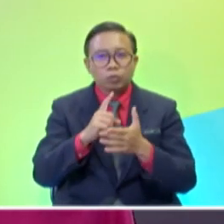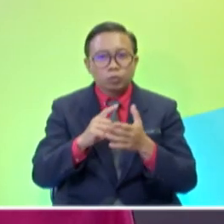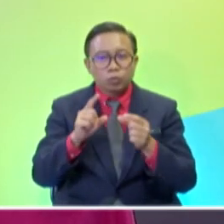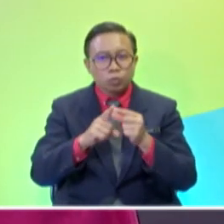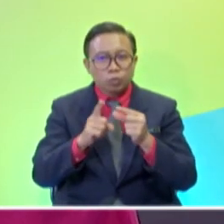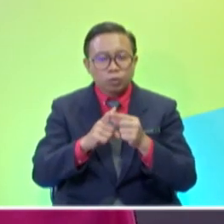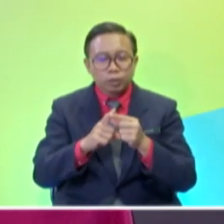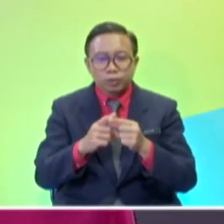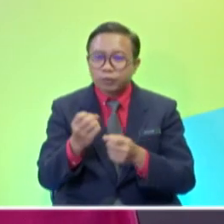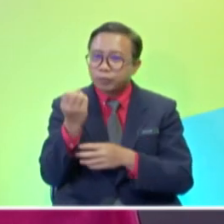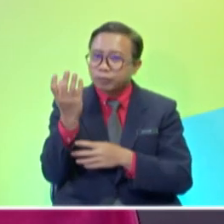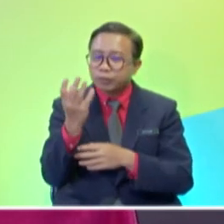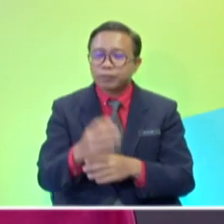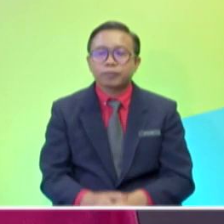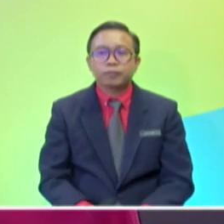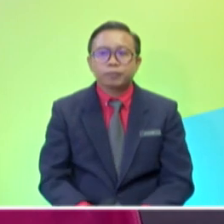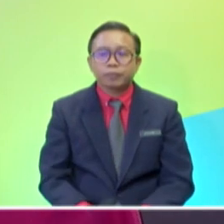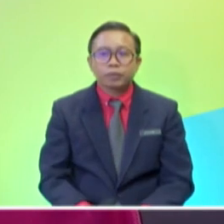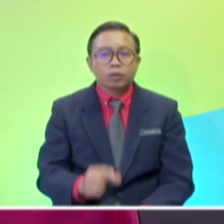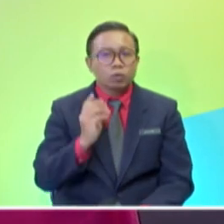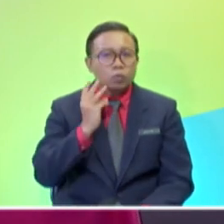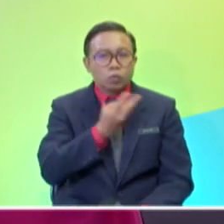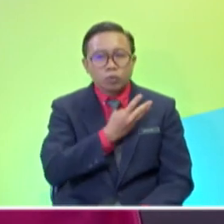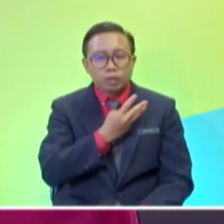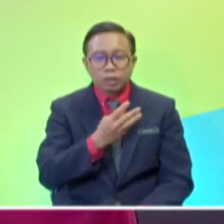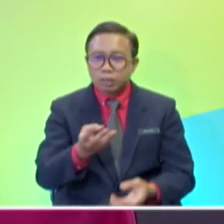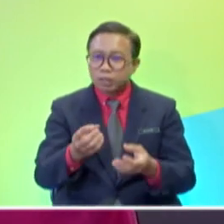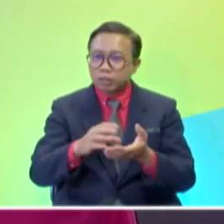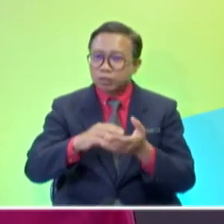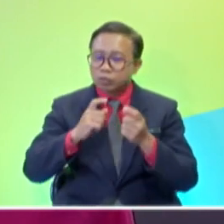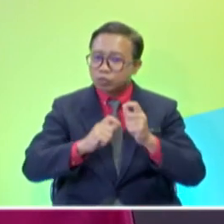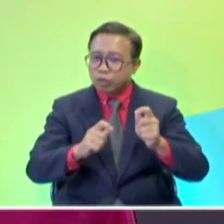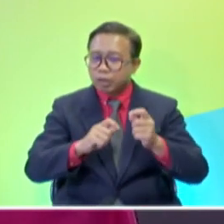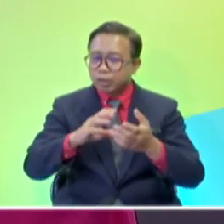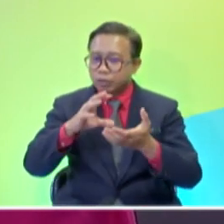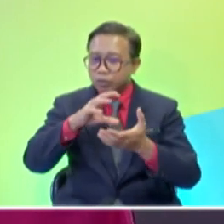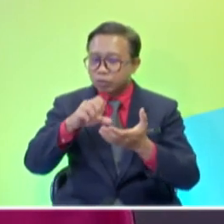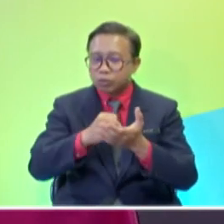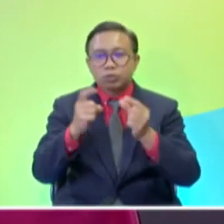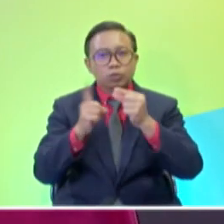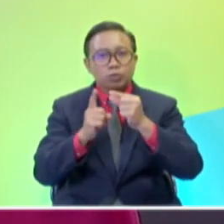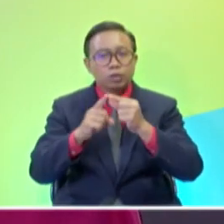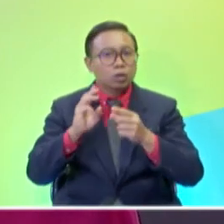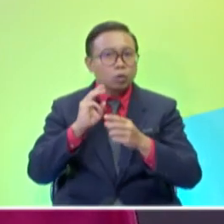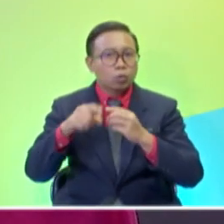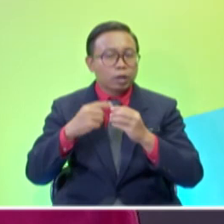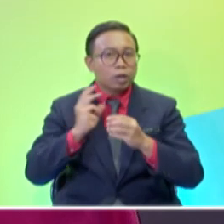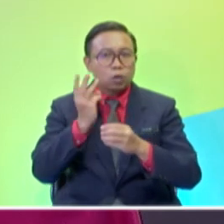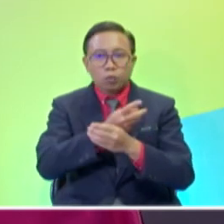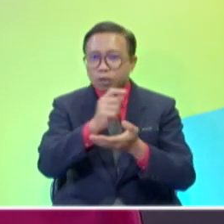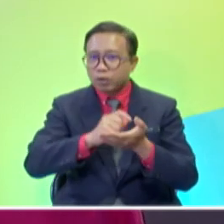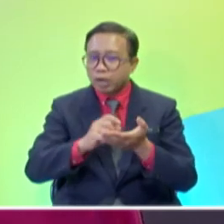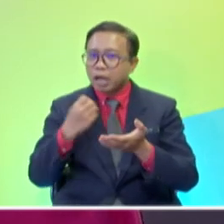phrase a bit, because we want to try and get those words in when we write our